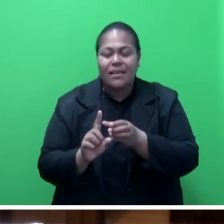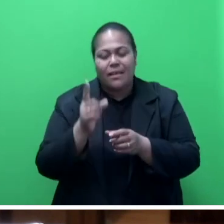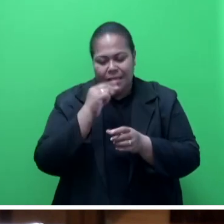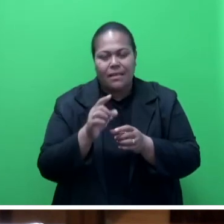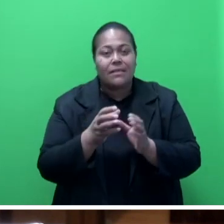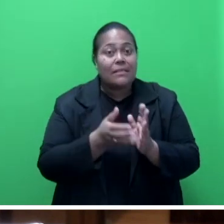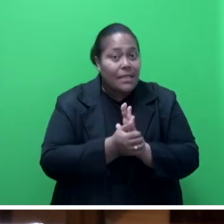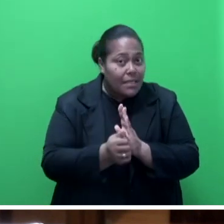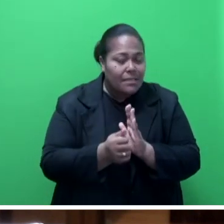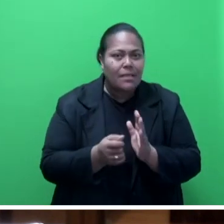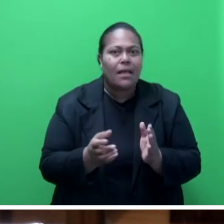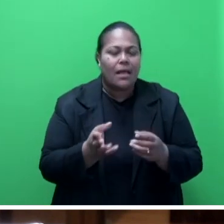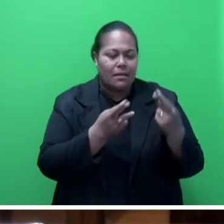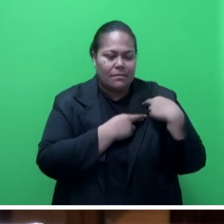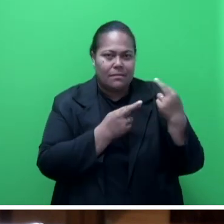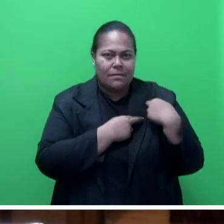they preside over.